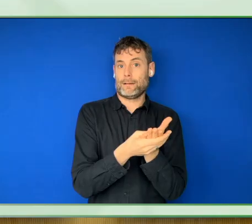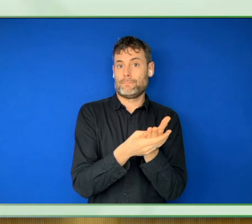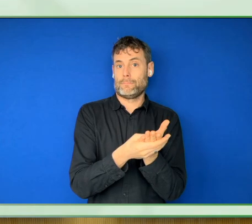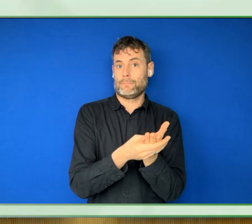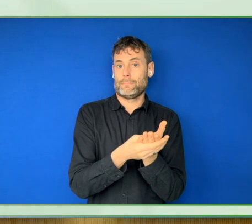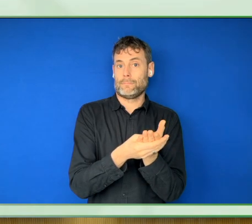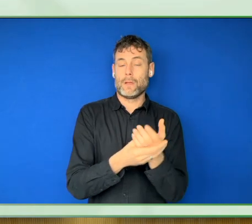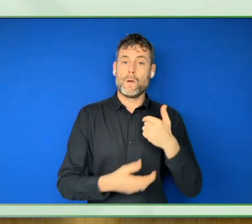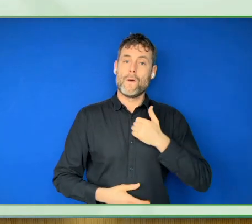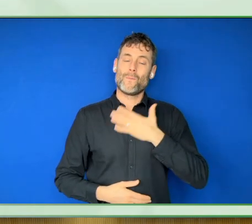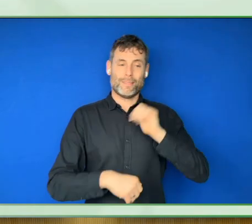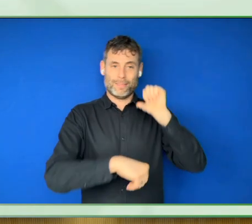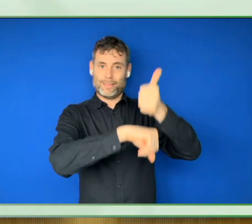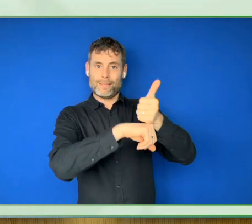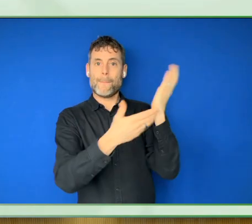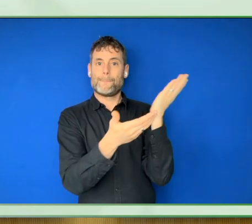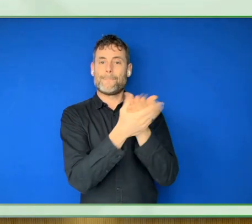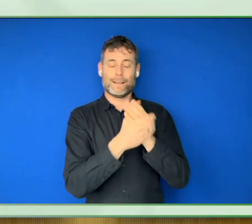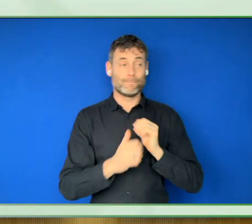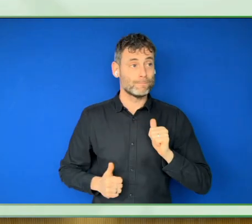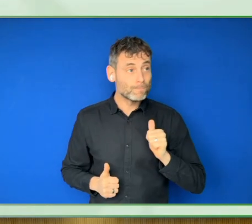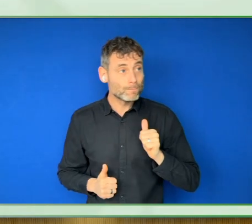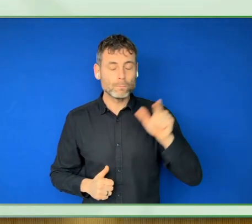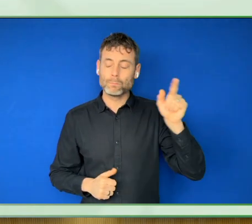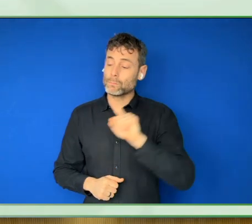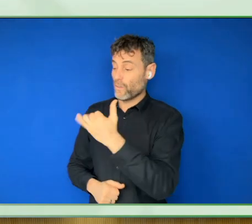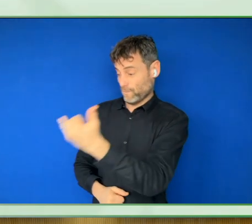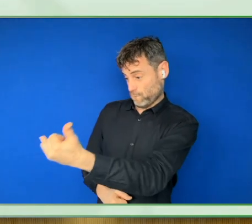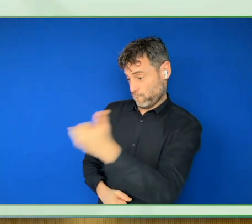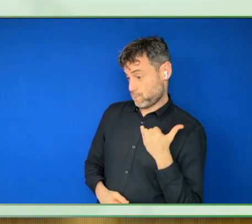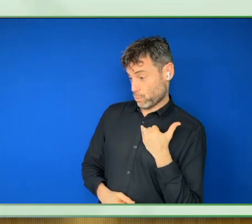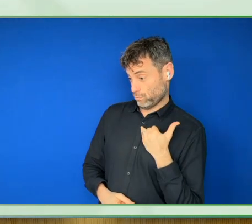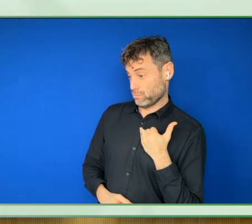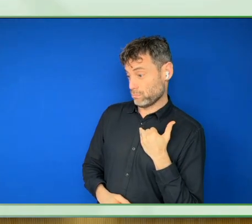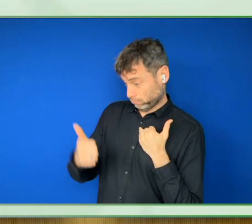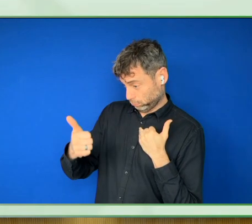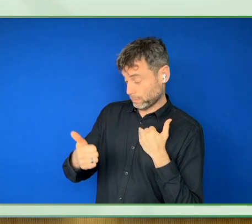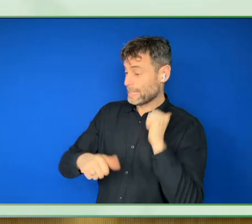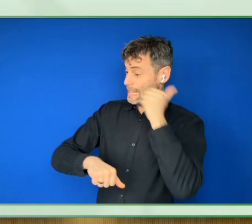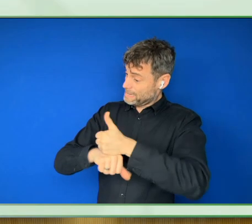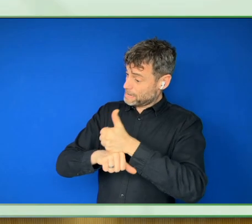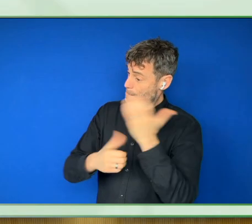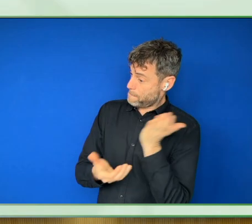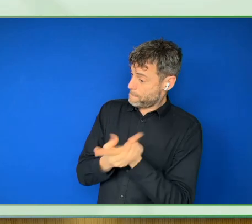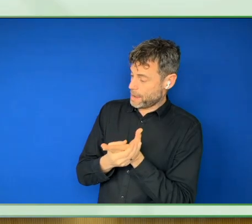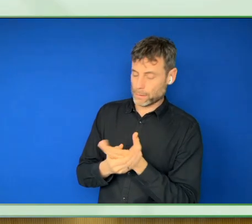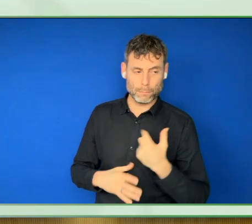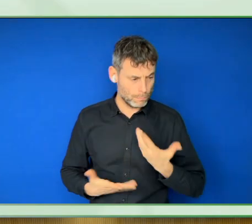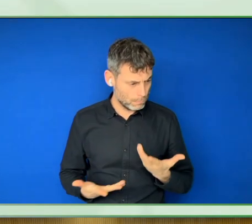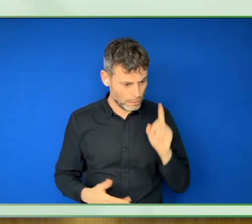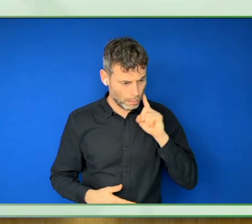only communicate by phone. Does it matter what country he's in? Is that a rights issue? Is that an inclusion